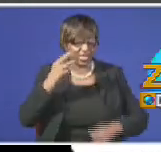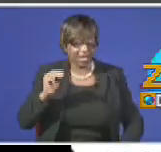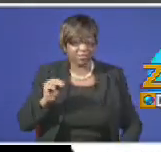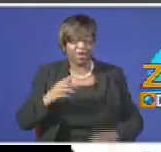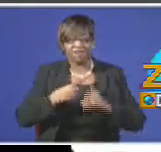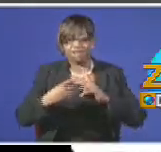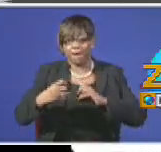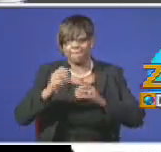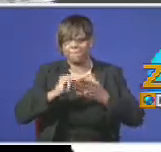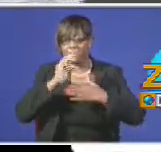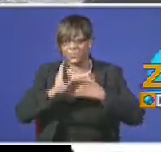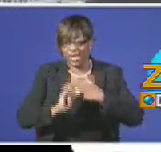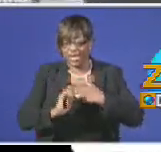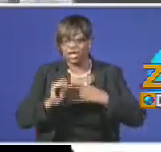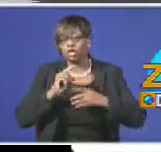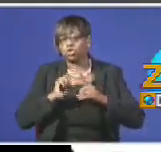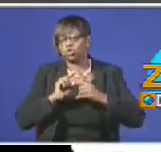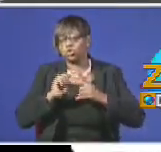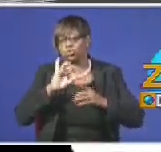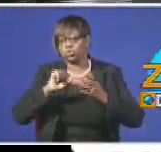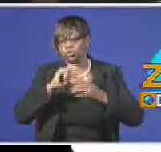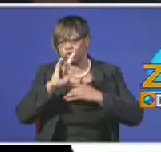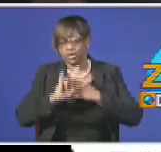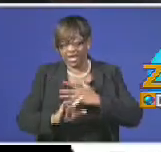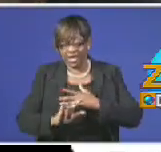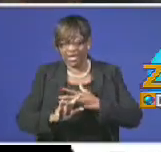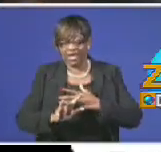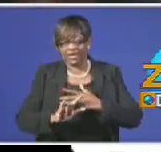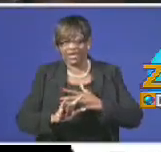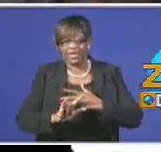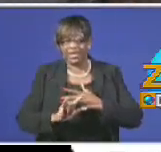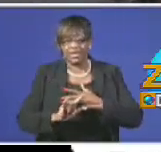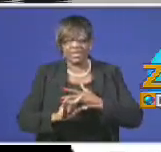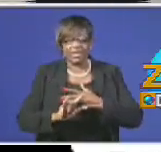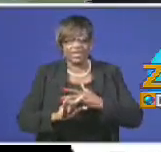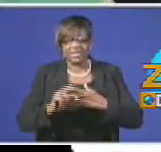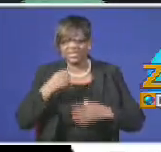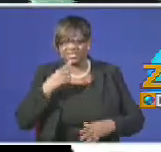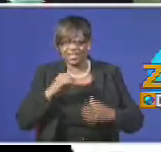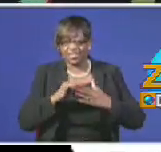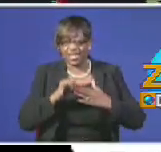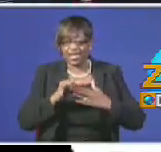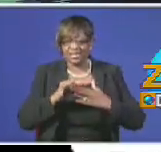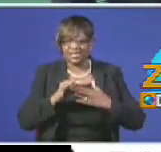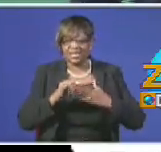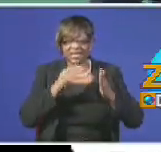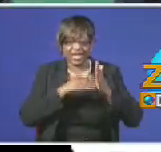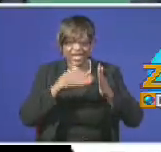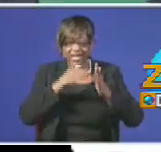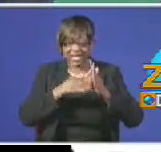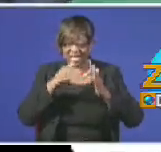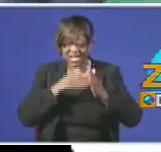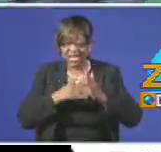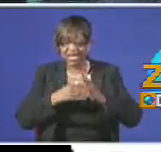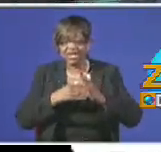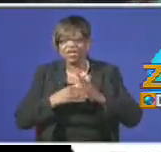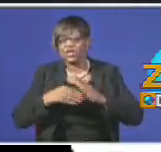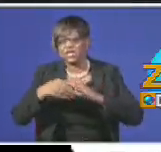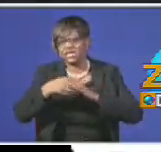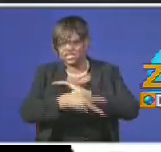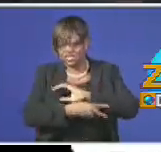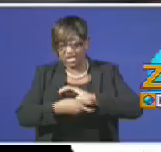July. Dean, a manager at NIB's Fresh Creek and Nicholstown office, faced a plethora of repeat charges from stealing by reason of